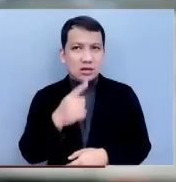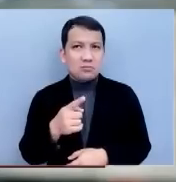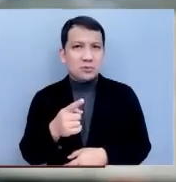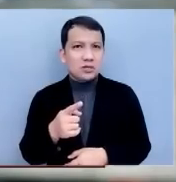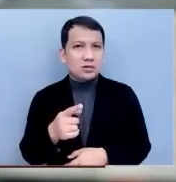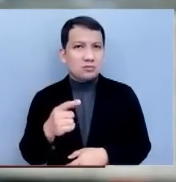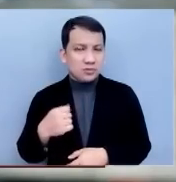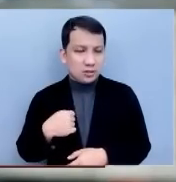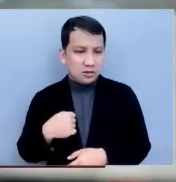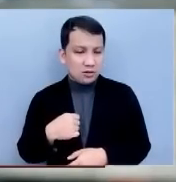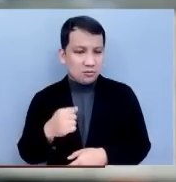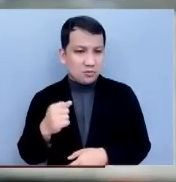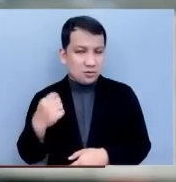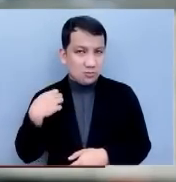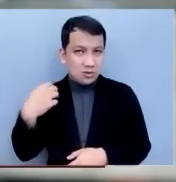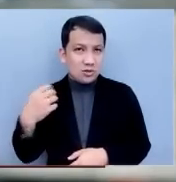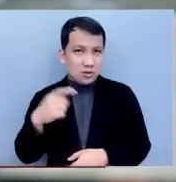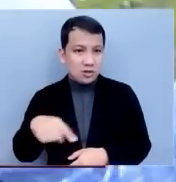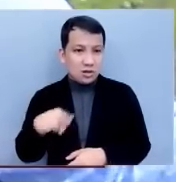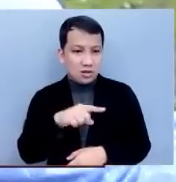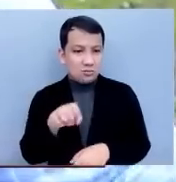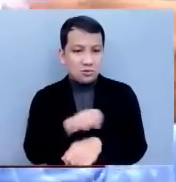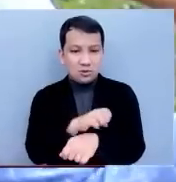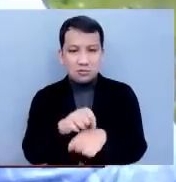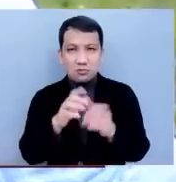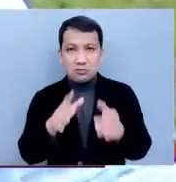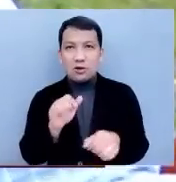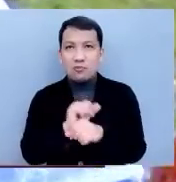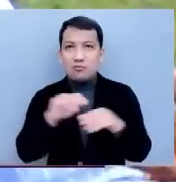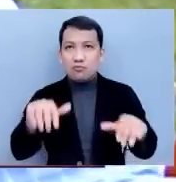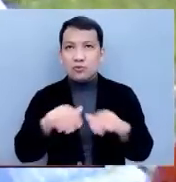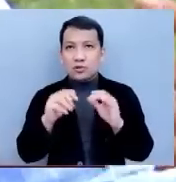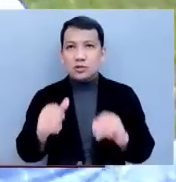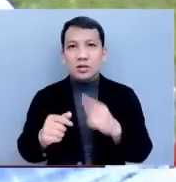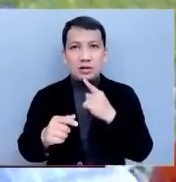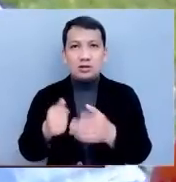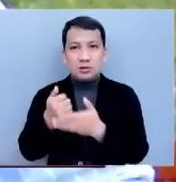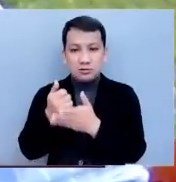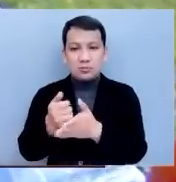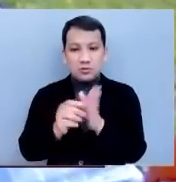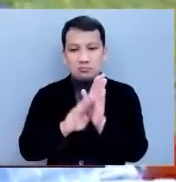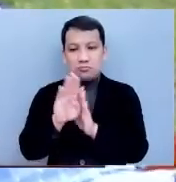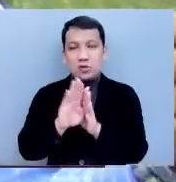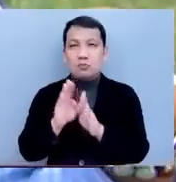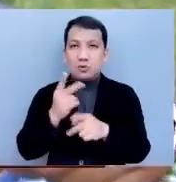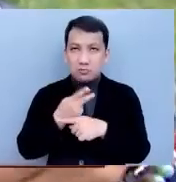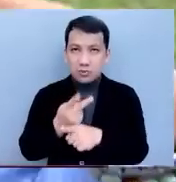natin, ano, but also our employers because syempre if it will help improve the productivity,